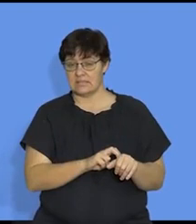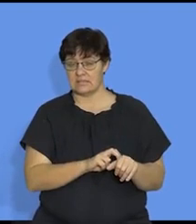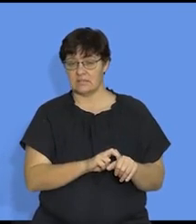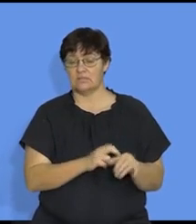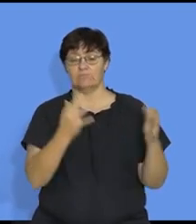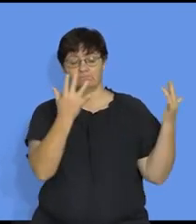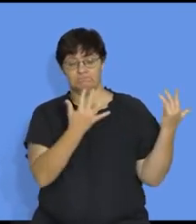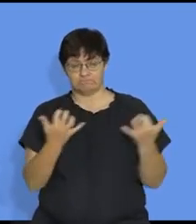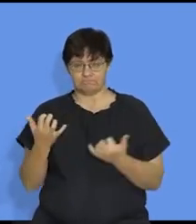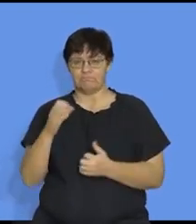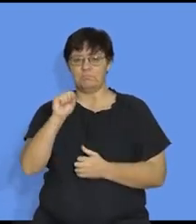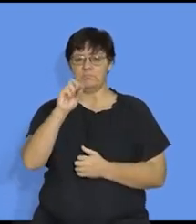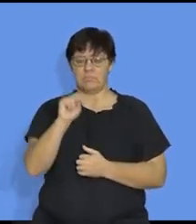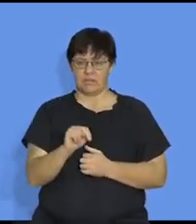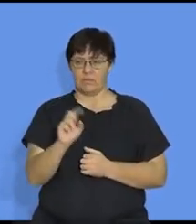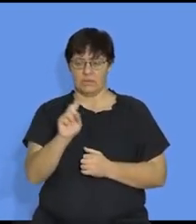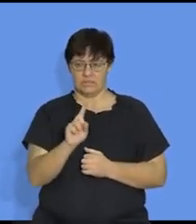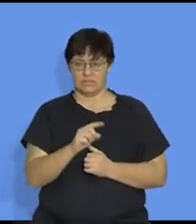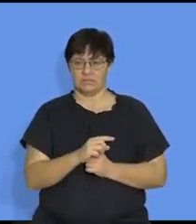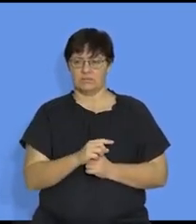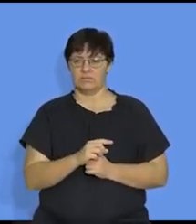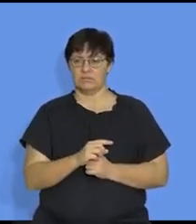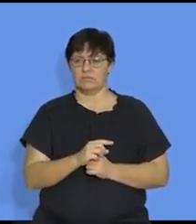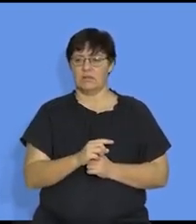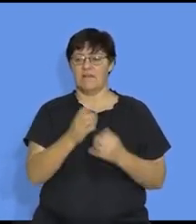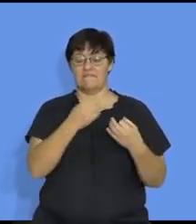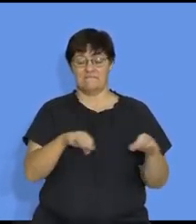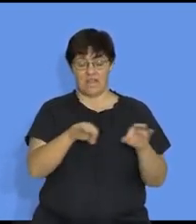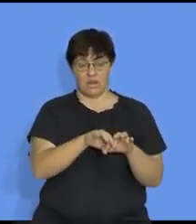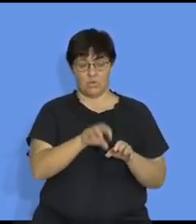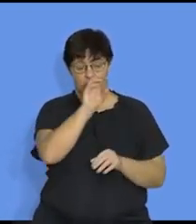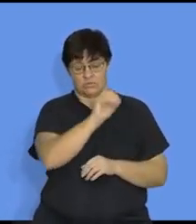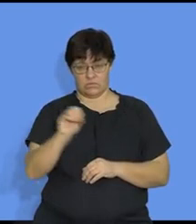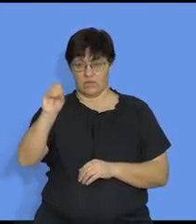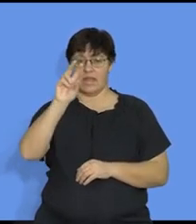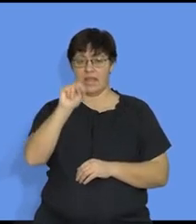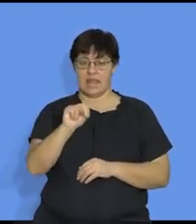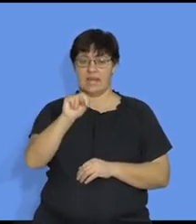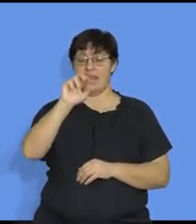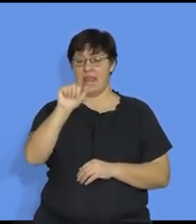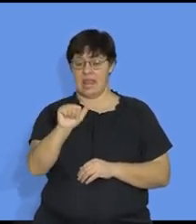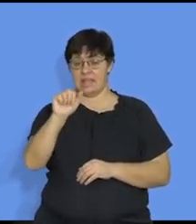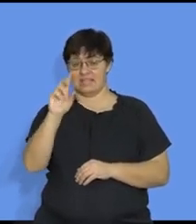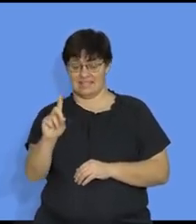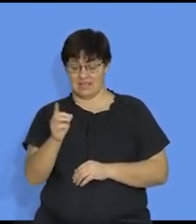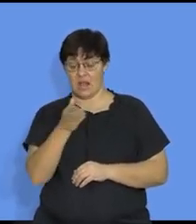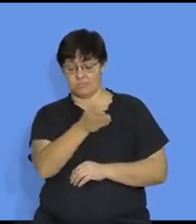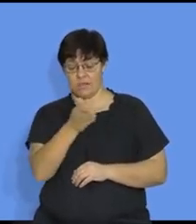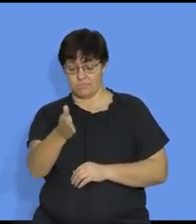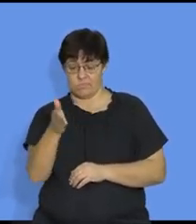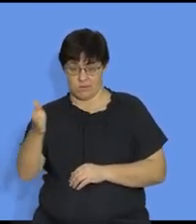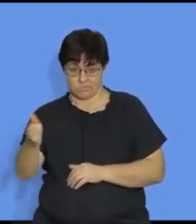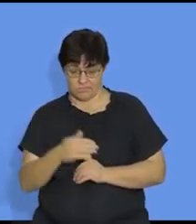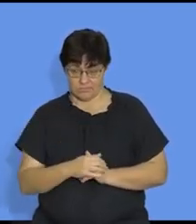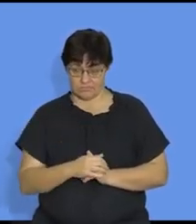actually calculate Sn is to plug in the values for n, a, and d. The